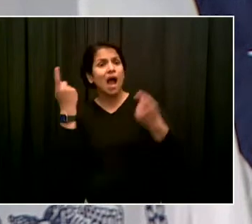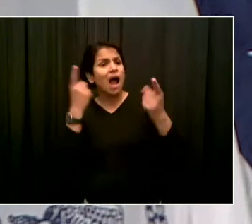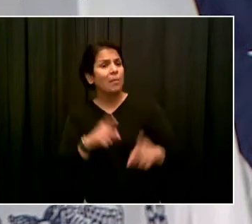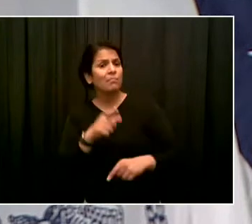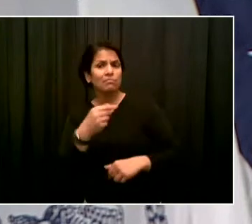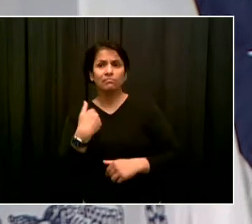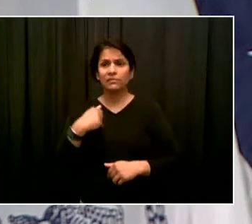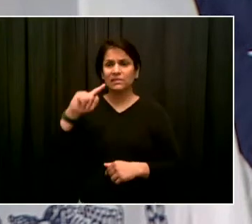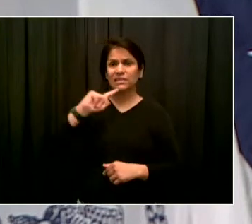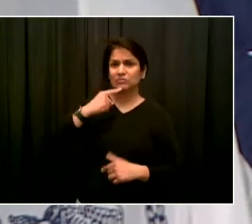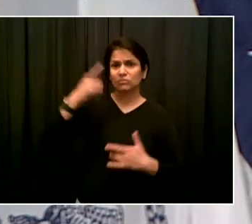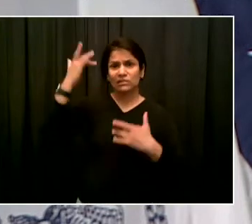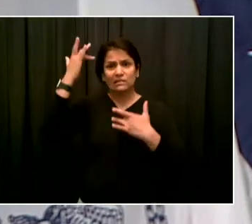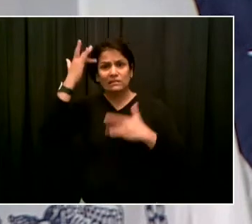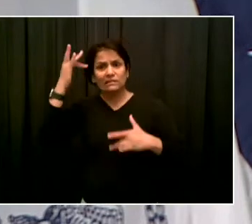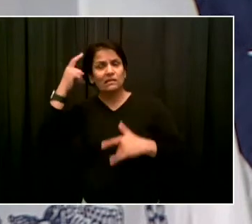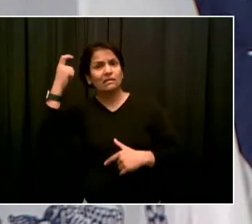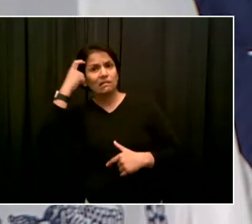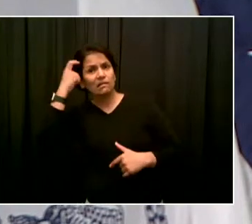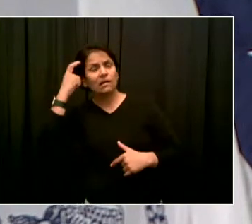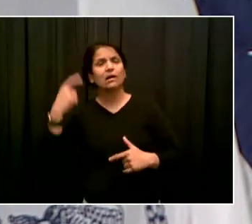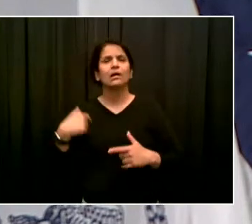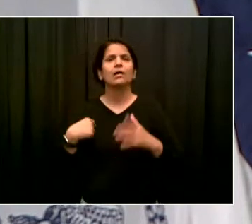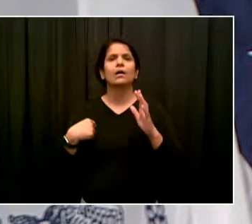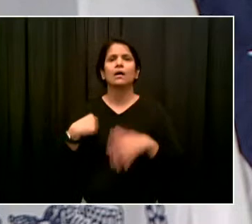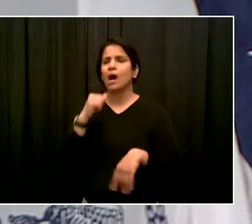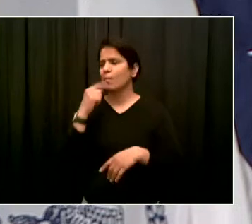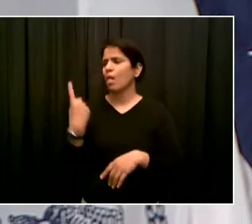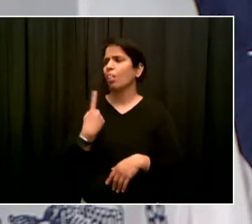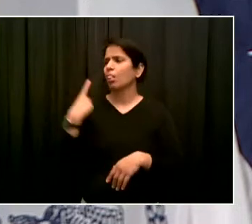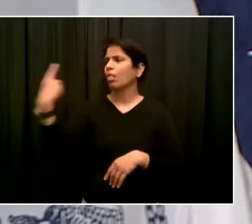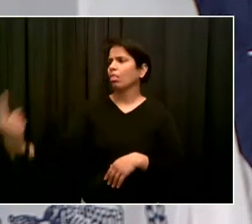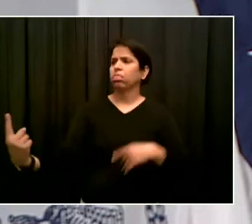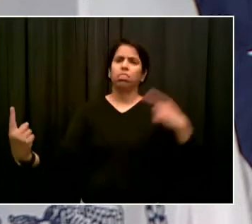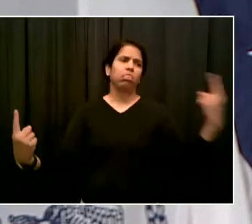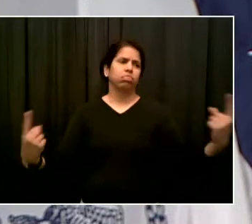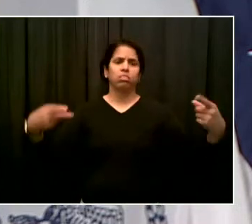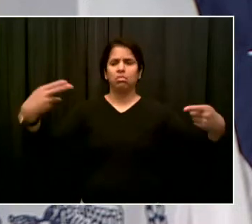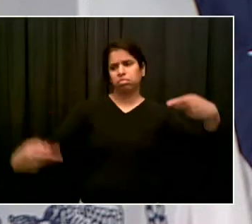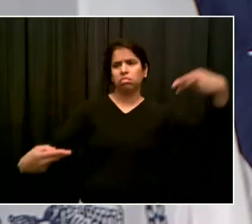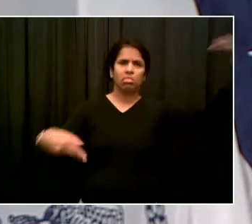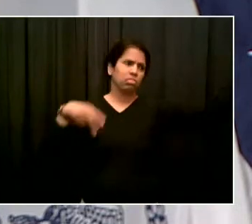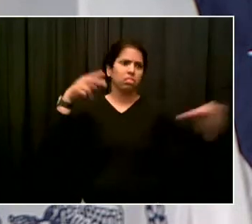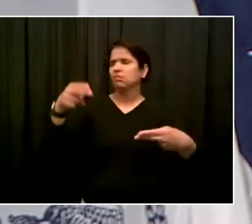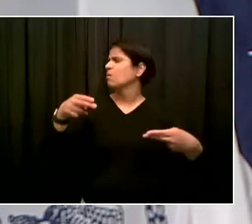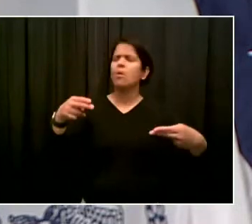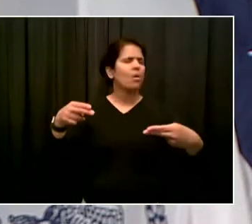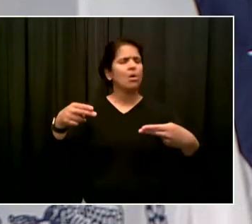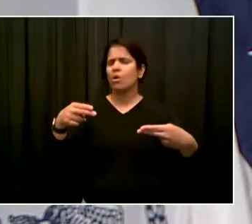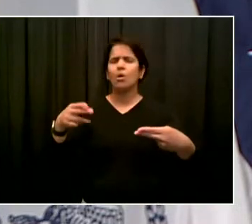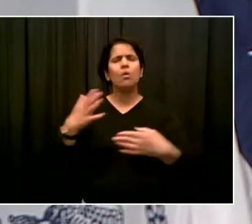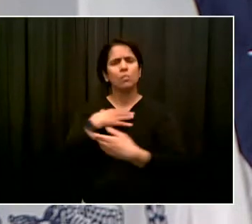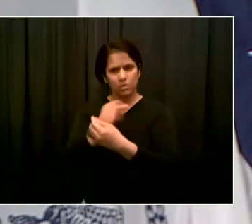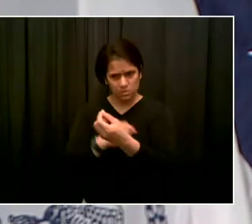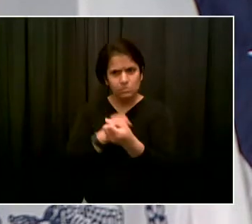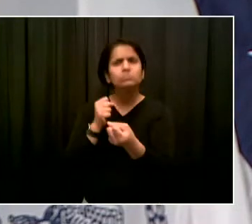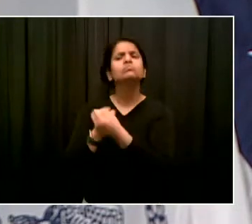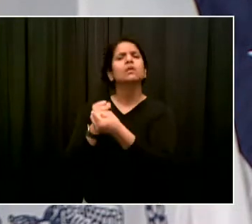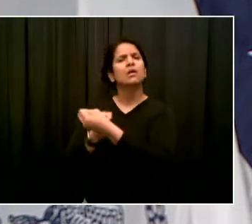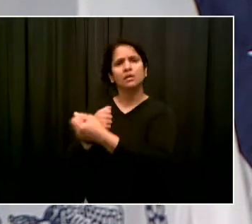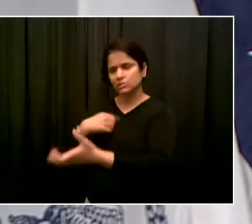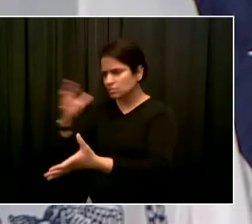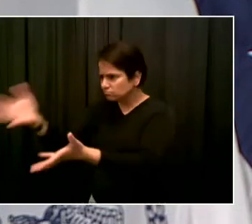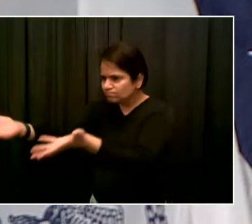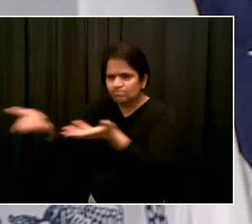support. And people dealing with a challenge, any kind of challenge, need to know they're not alone, but particularly if it's a serious mental